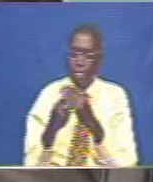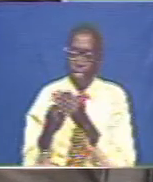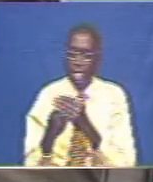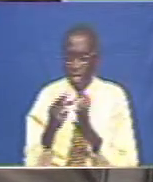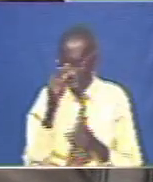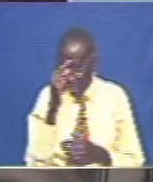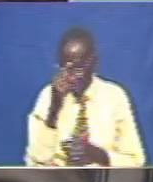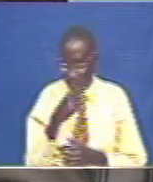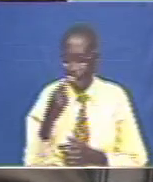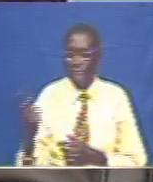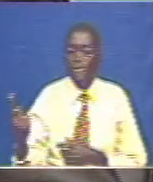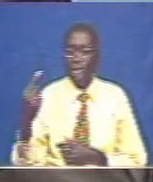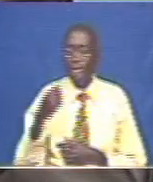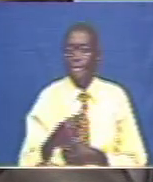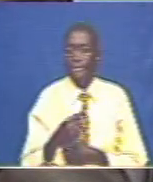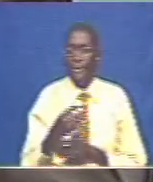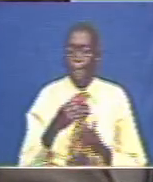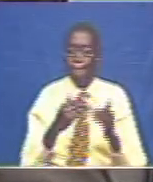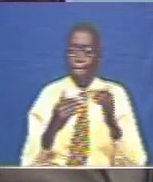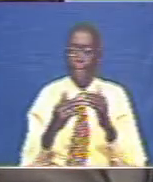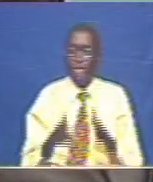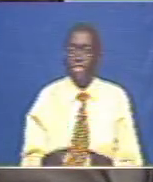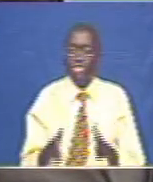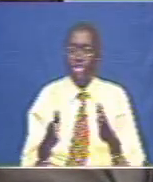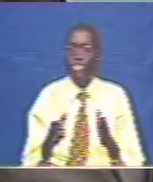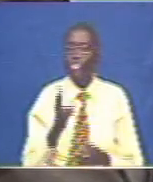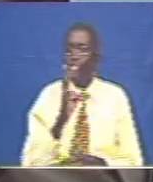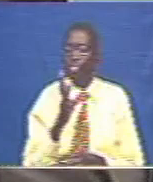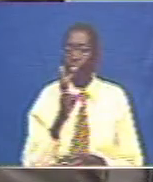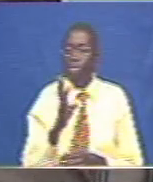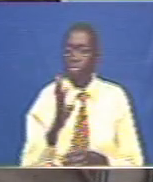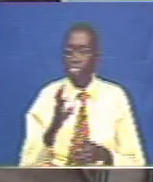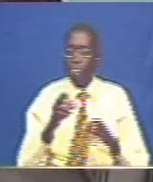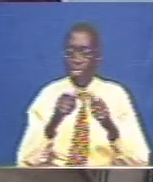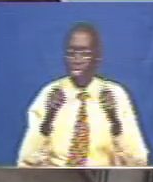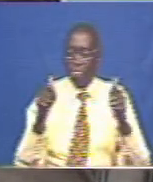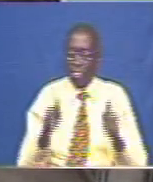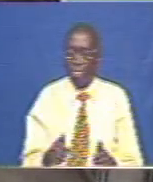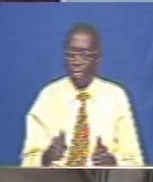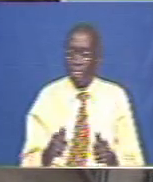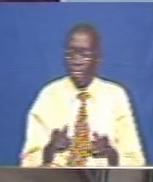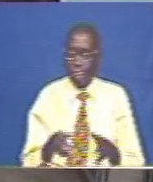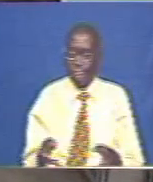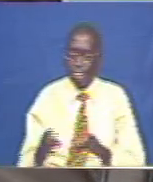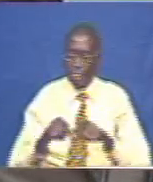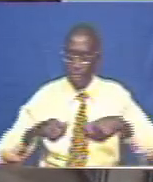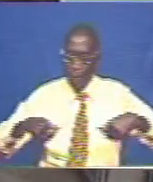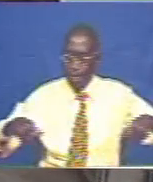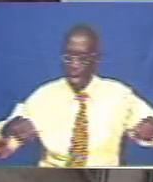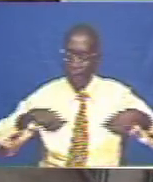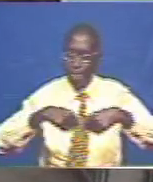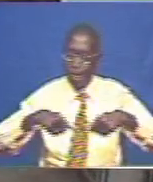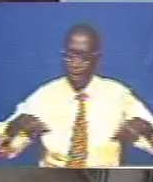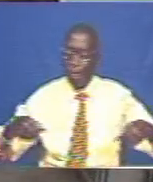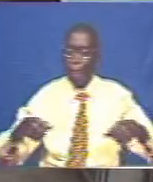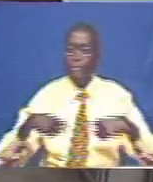saying, please come build roads, bring water, do some sewerage system, and we will partner with the government to give the